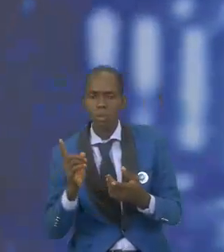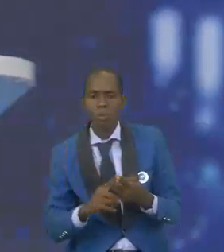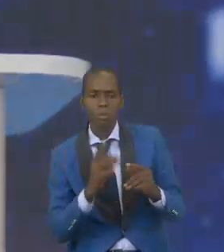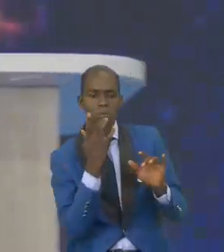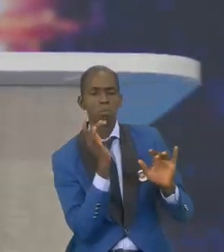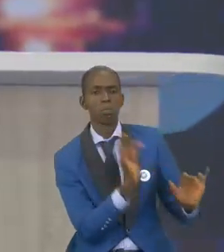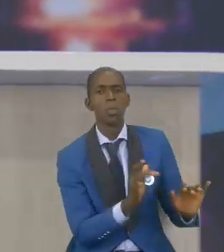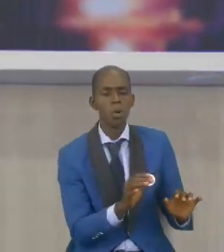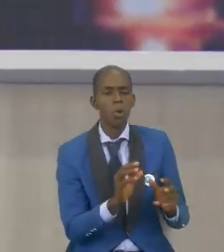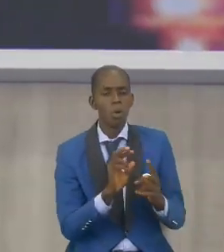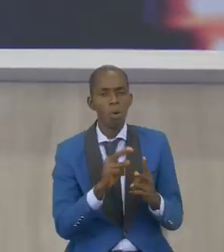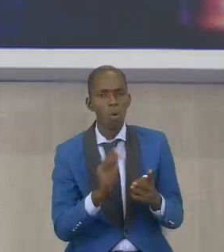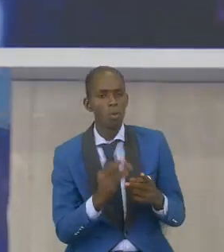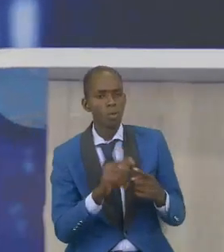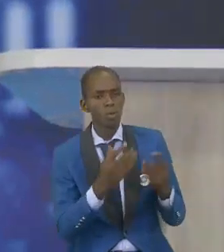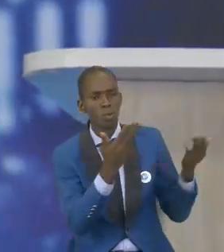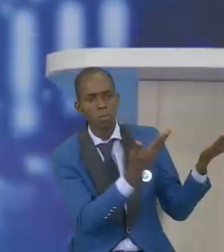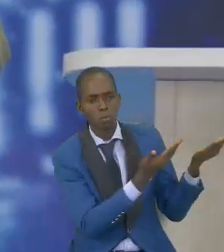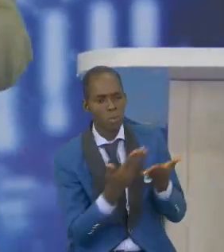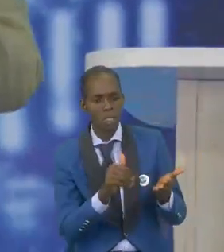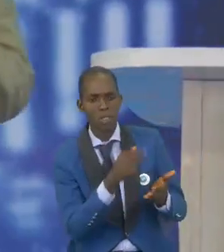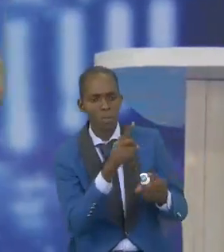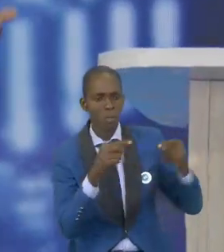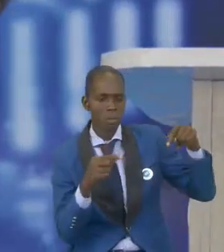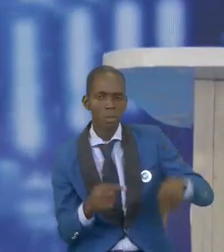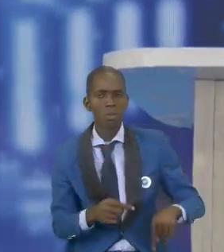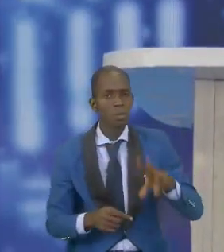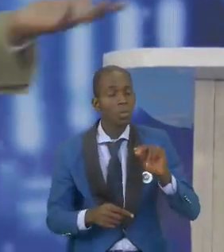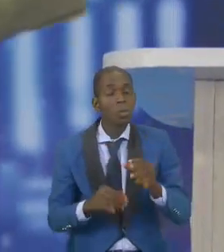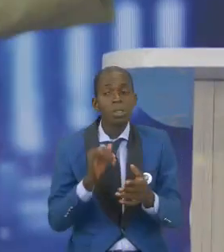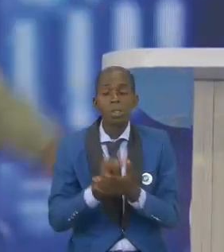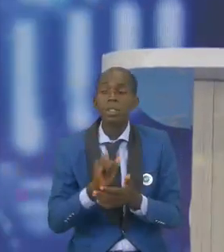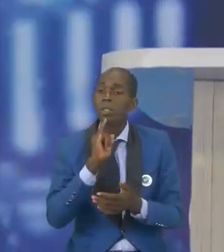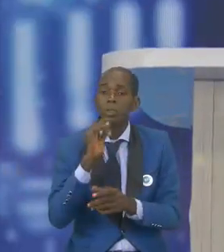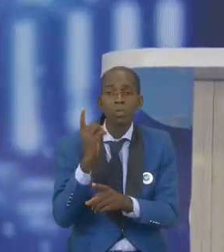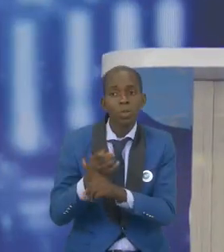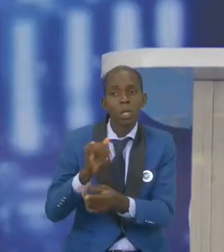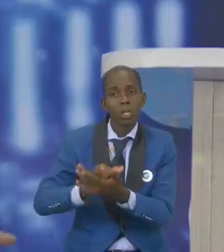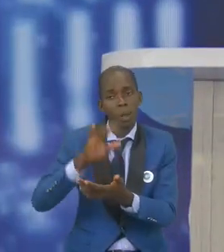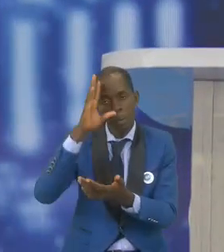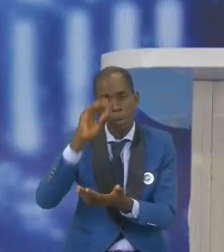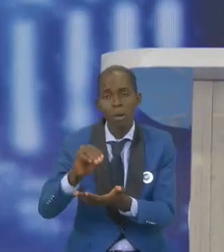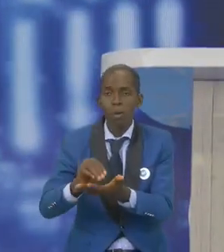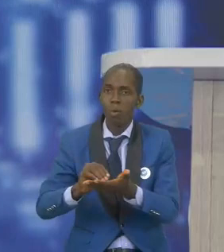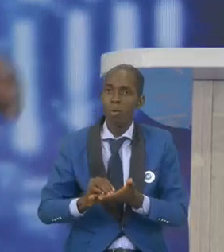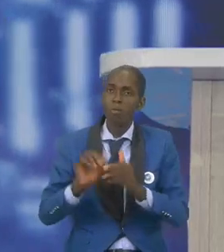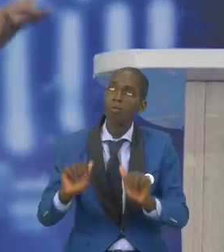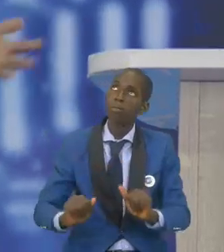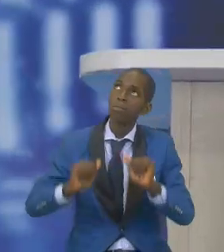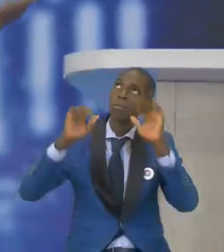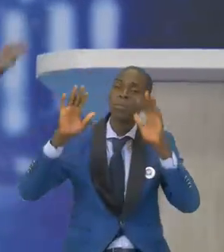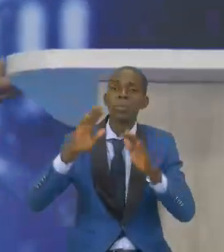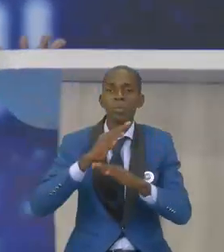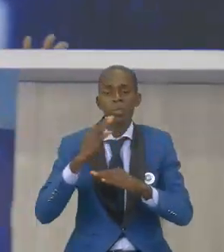wanted to bring anybody down. That was just his devotion to the God of heaven. He